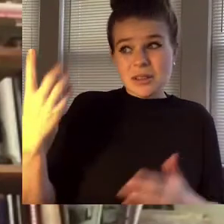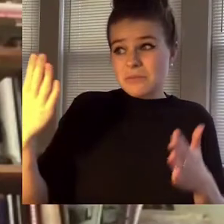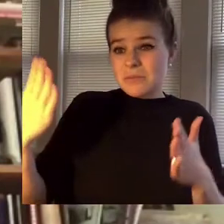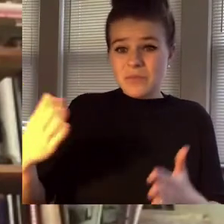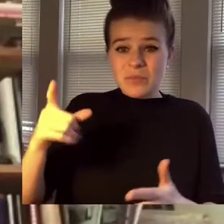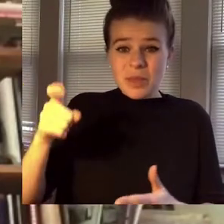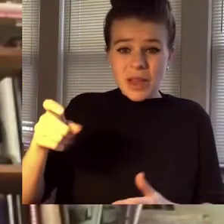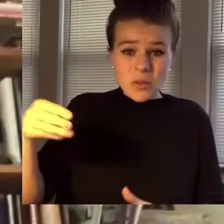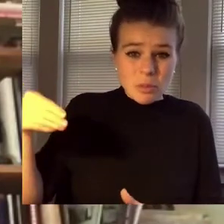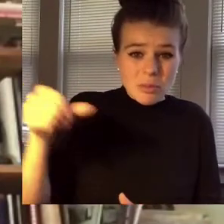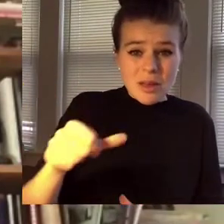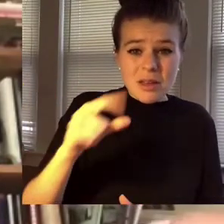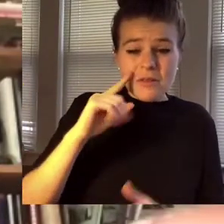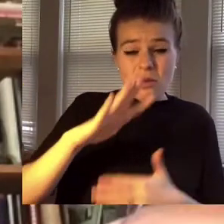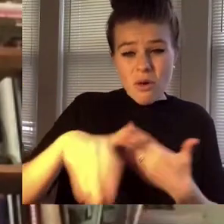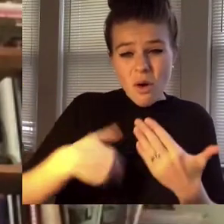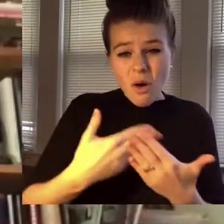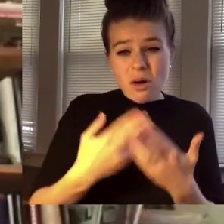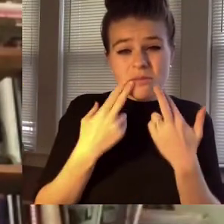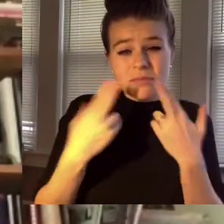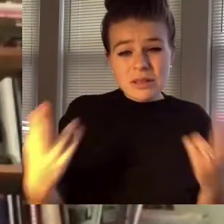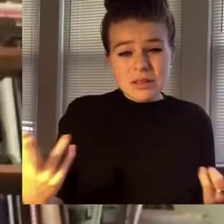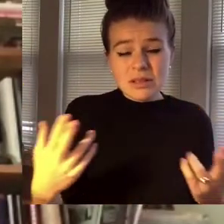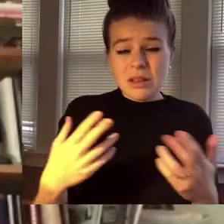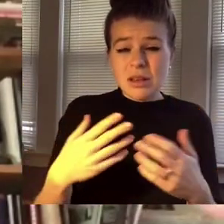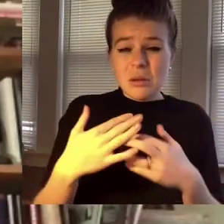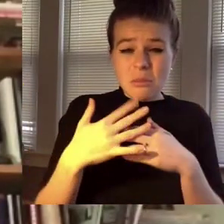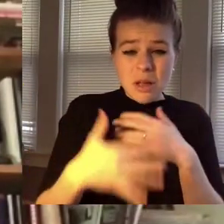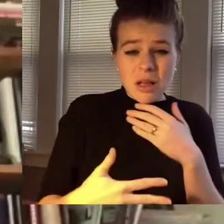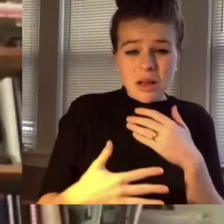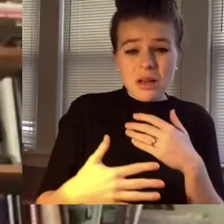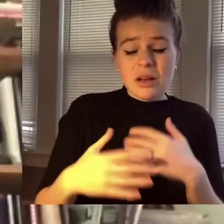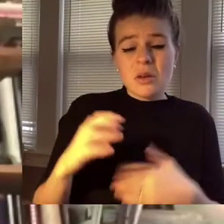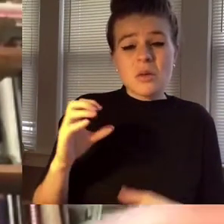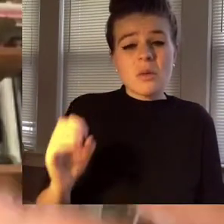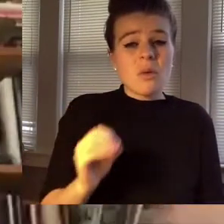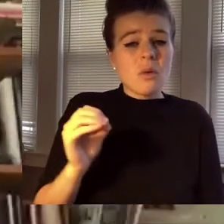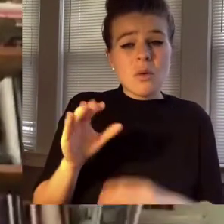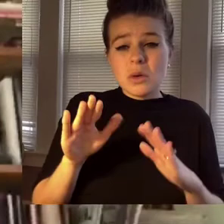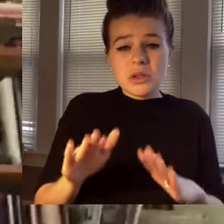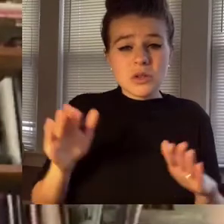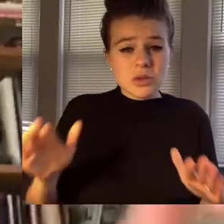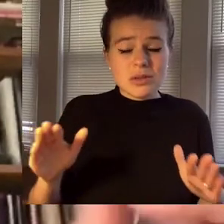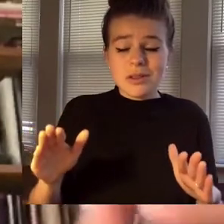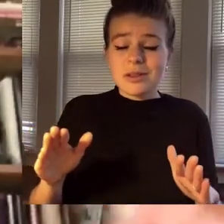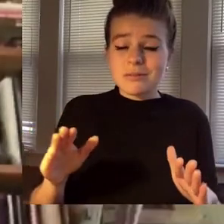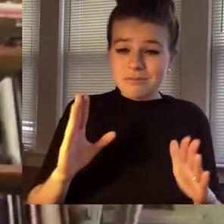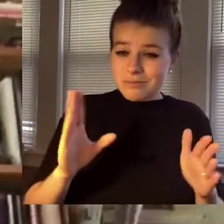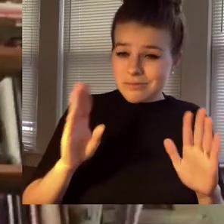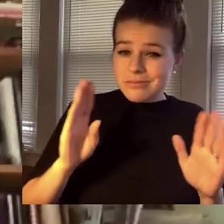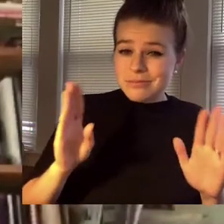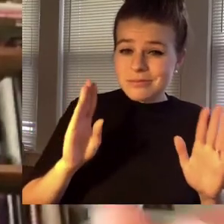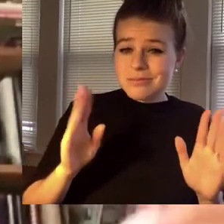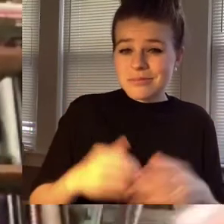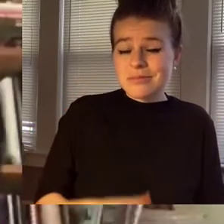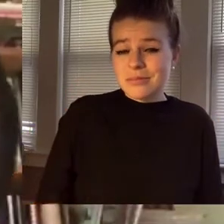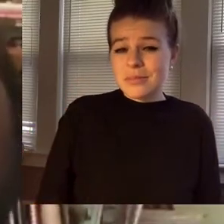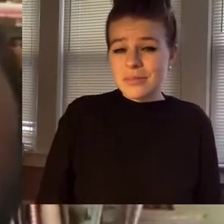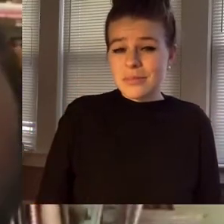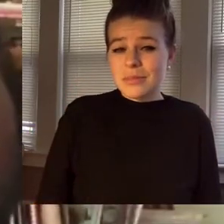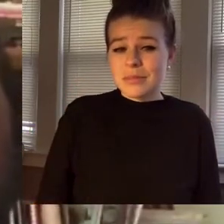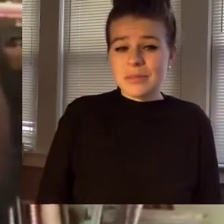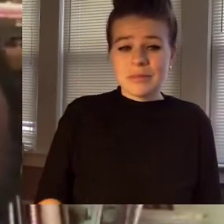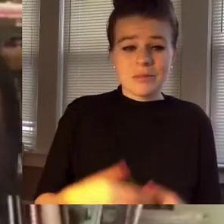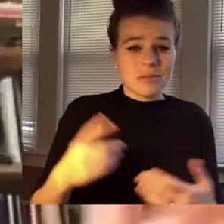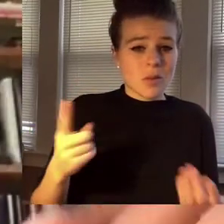the innocent blood that they shed every day. Oh, children, mark my words, is what the Bible say. Me no know how we and them are going to work